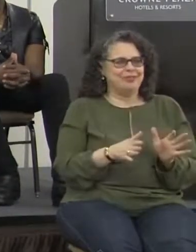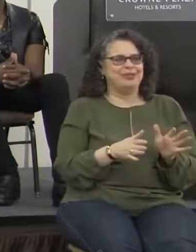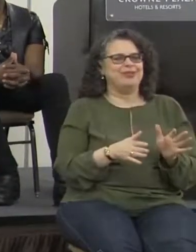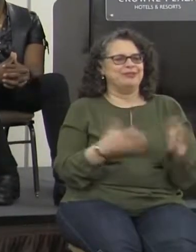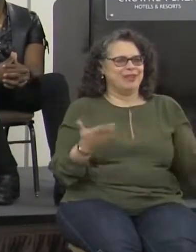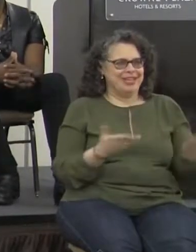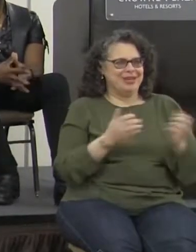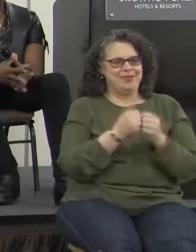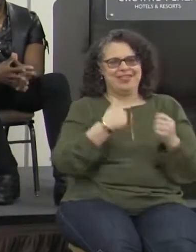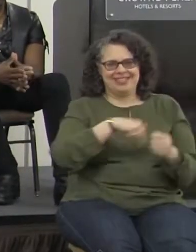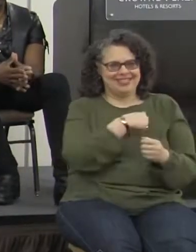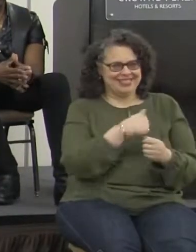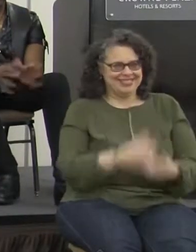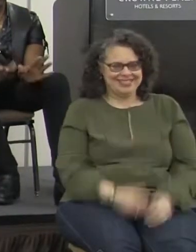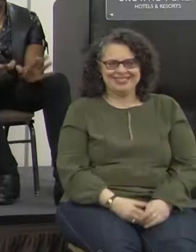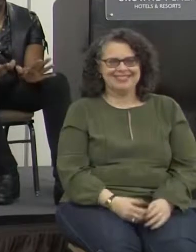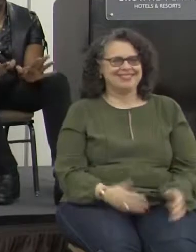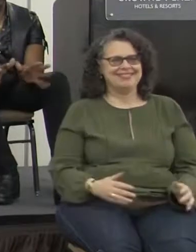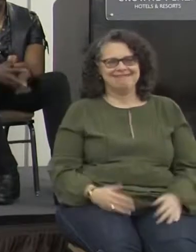here with us.